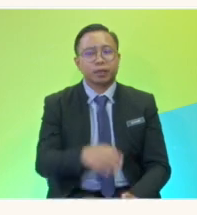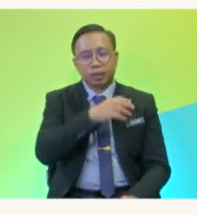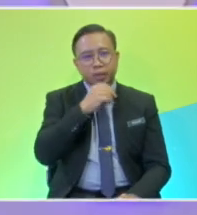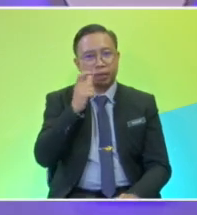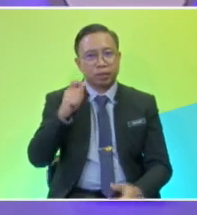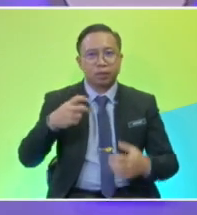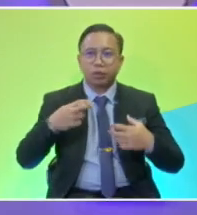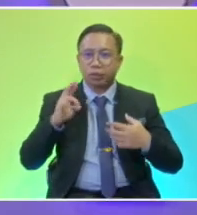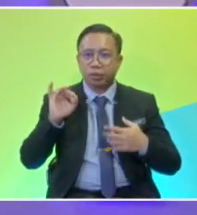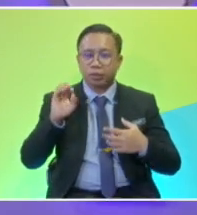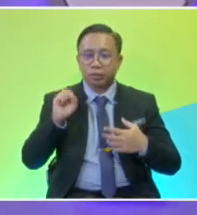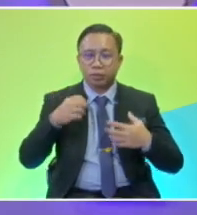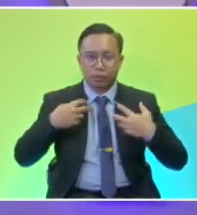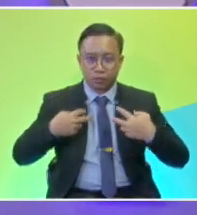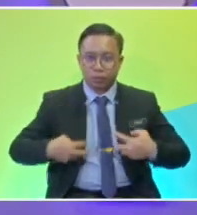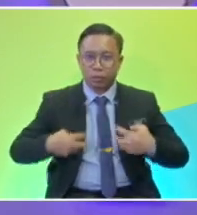skull as well. Okay,